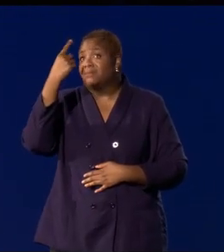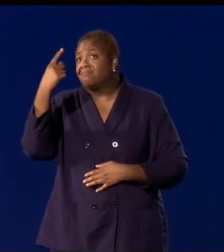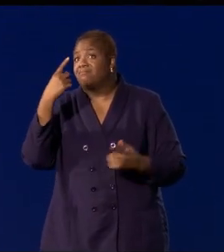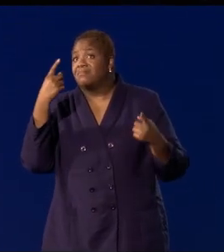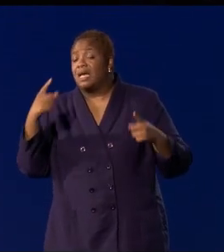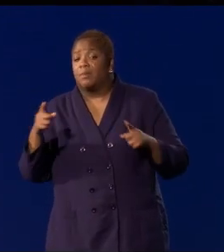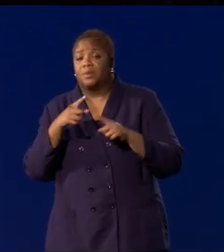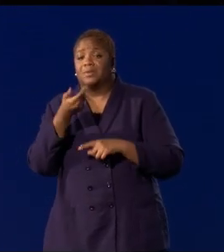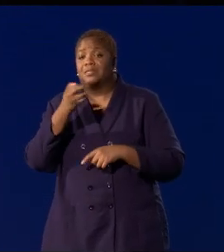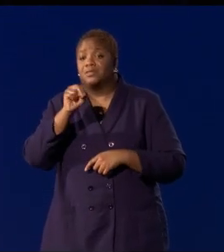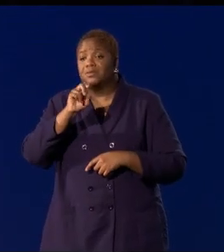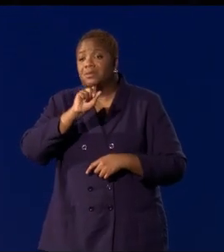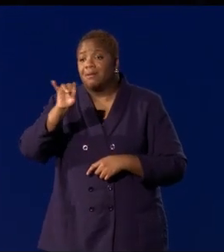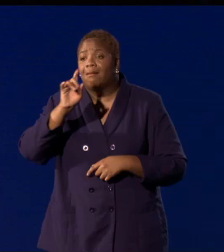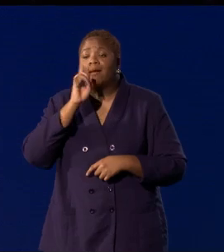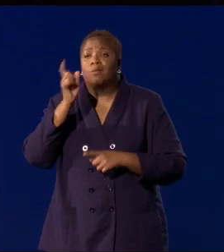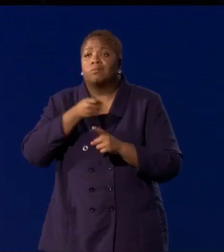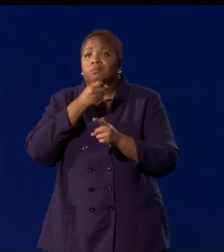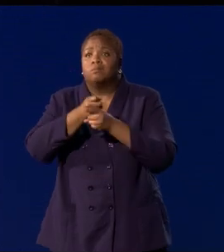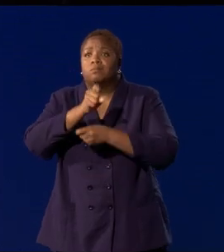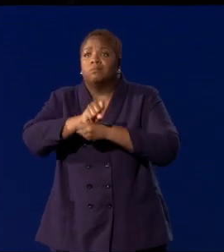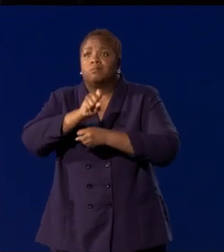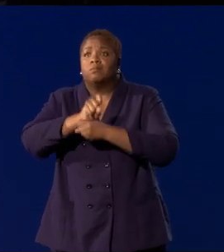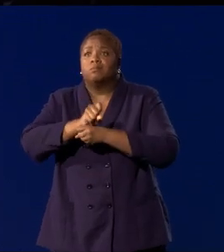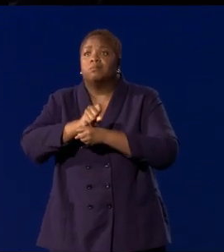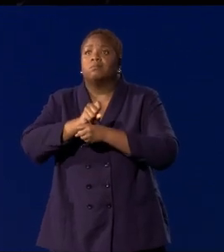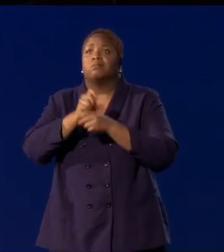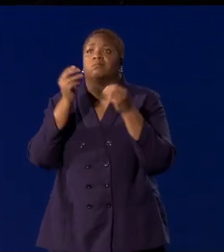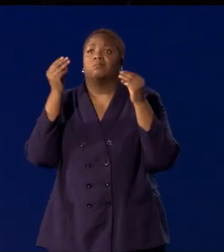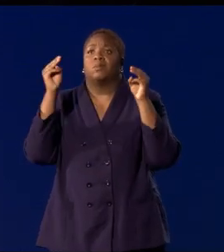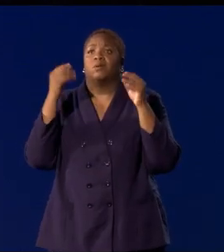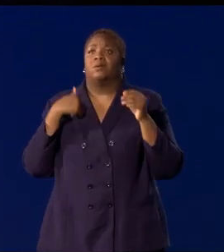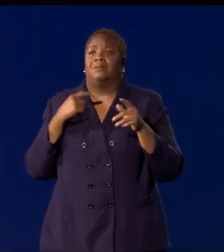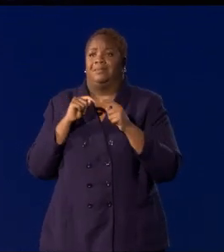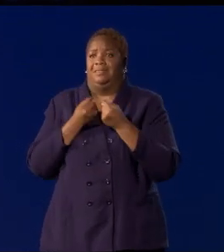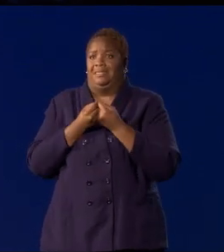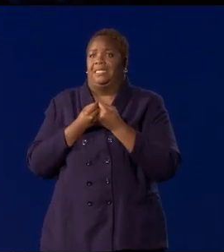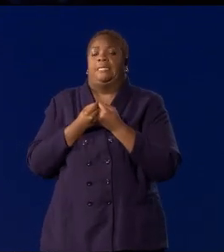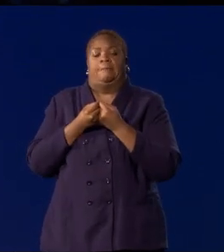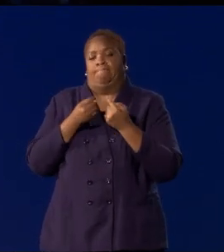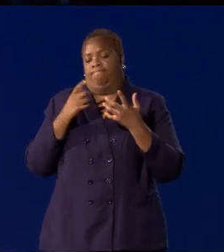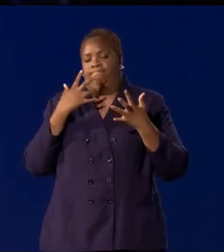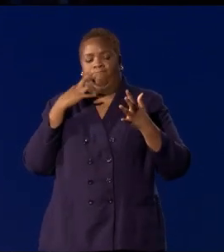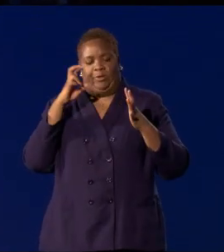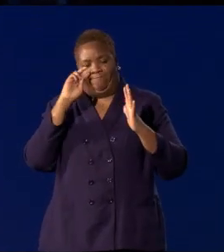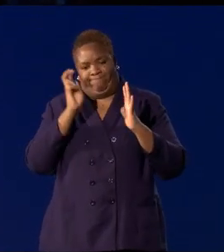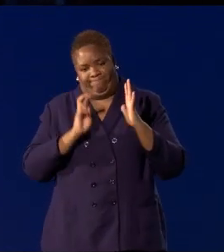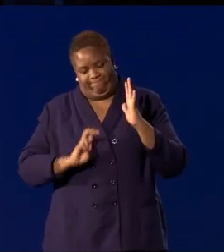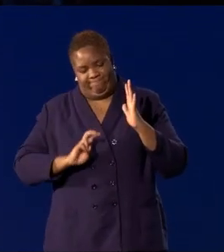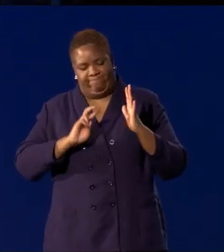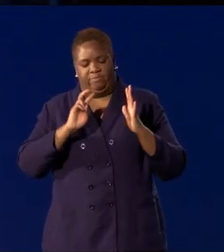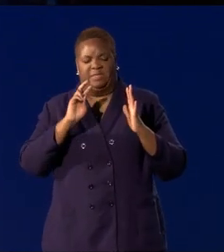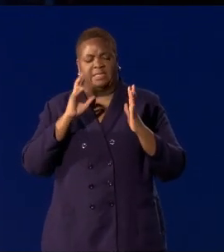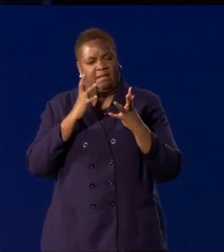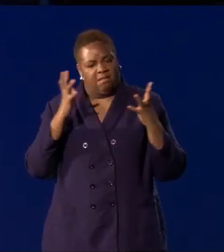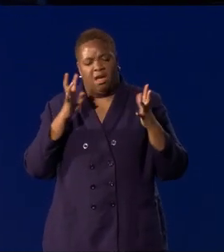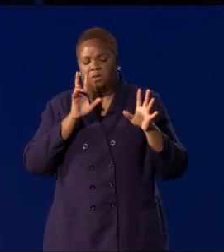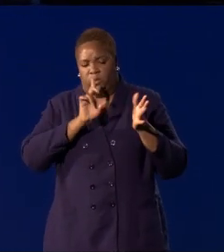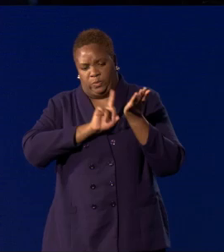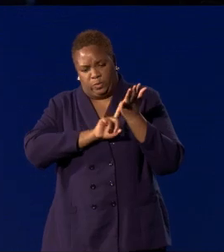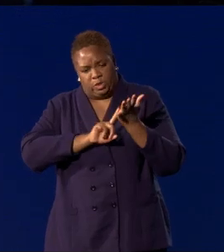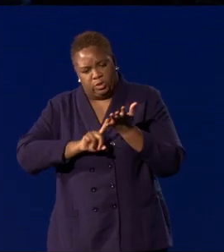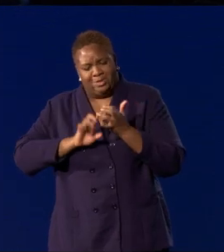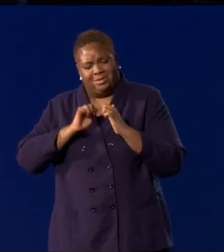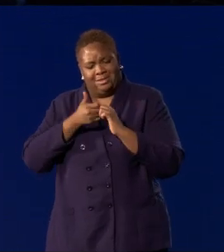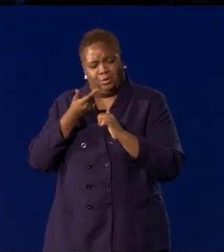with GenAI and how it will impact the labor market, my team dug deep. And we've been doing a steady flow of research of